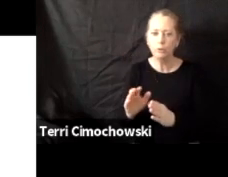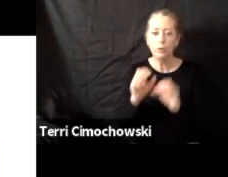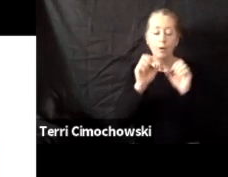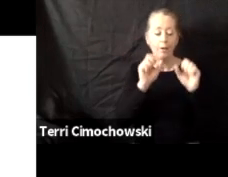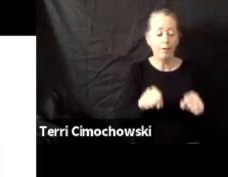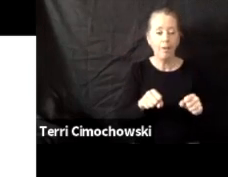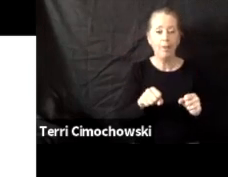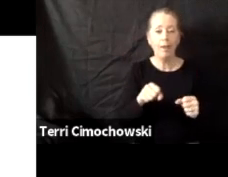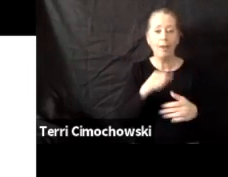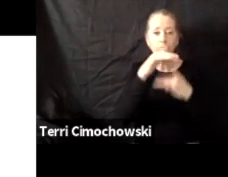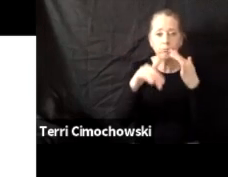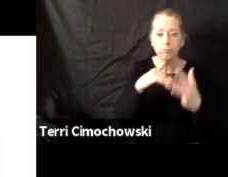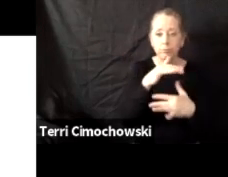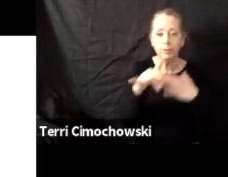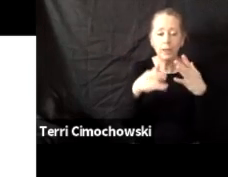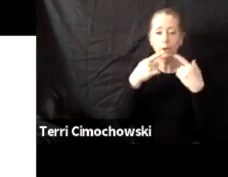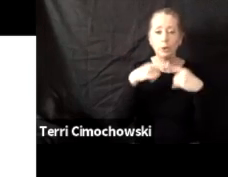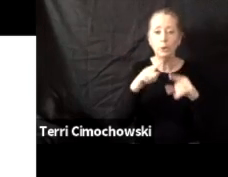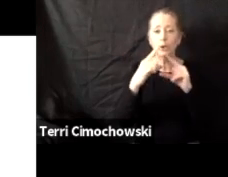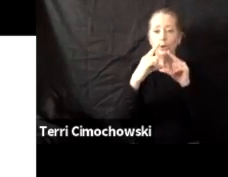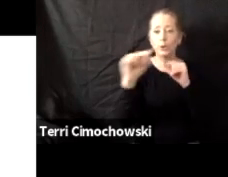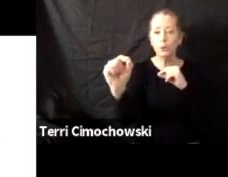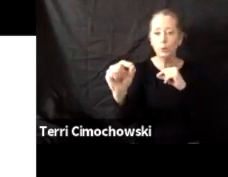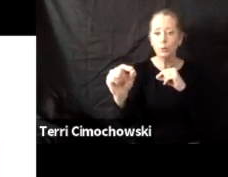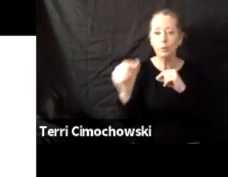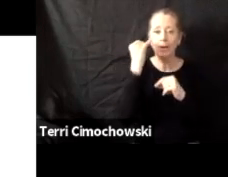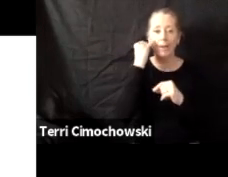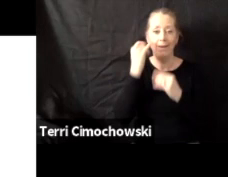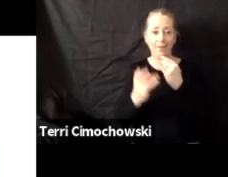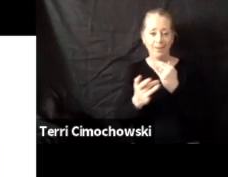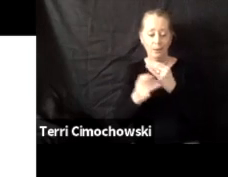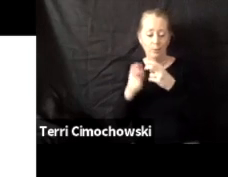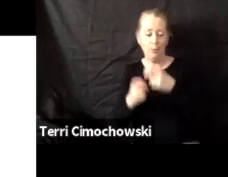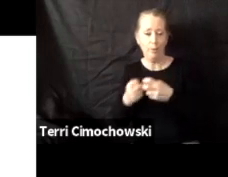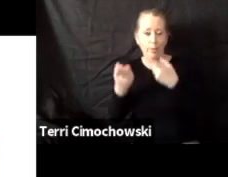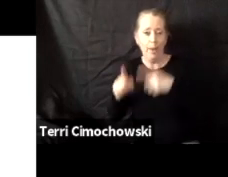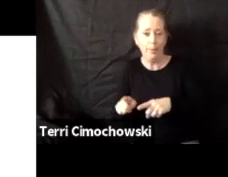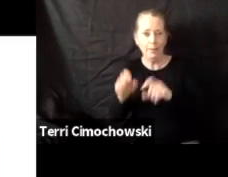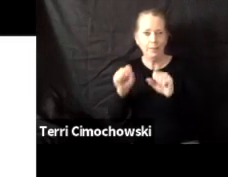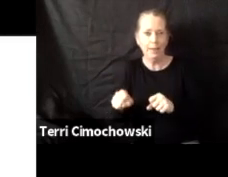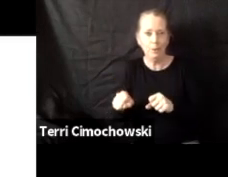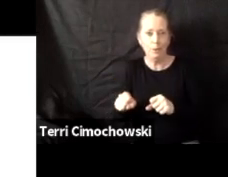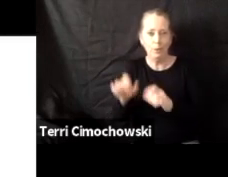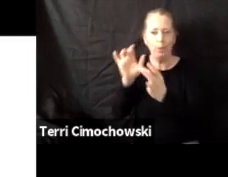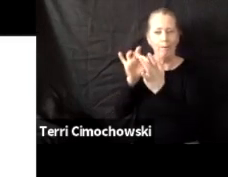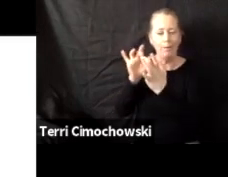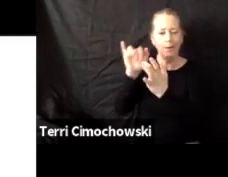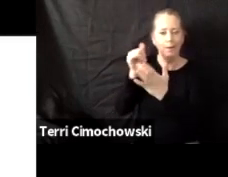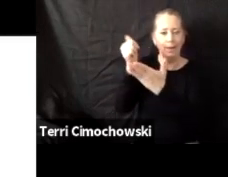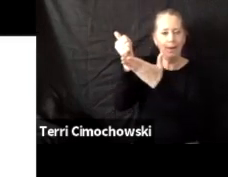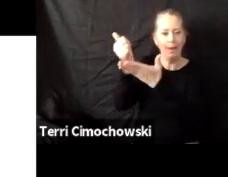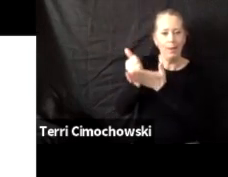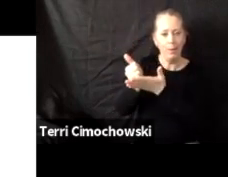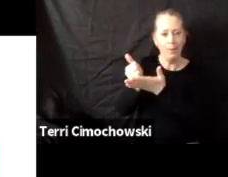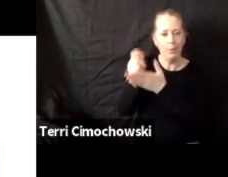video conference over Zoom? And then if a technical issue arrives, are you comfortable with contacting the technology help request to get